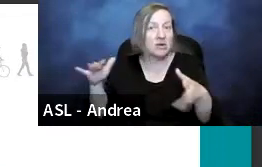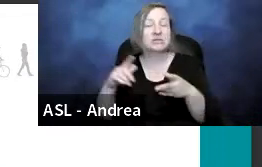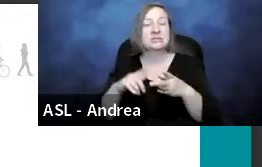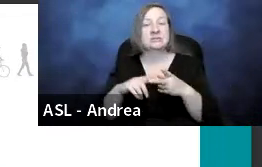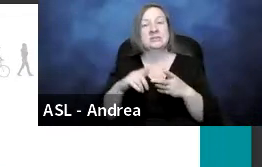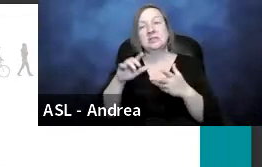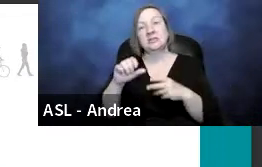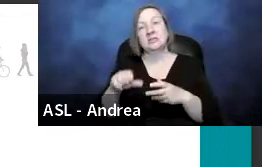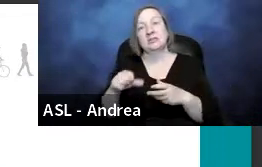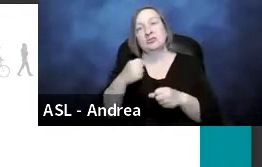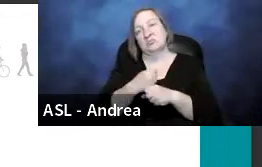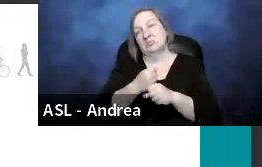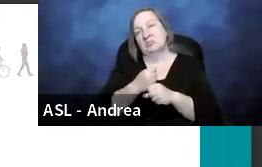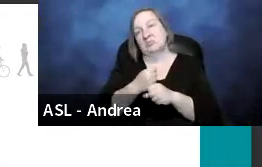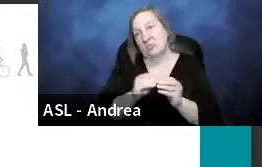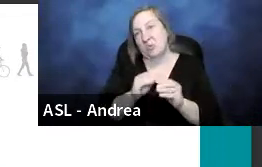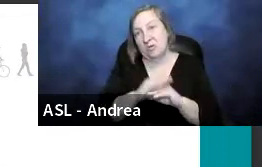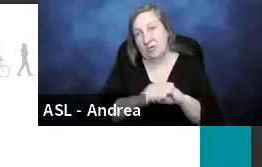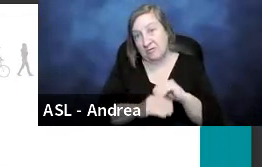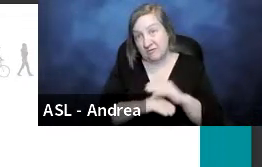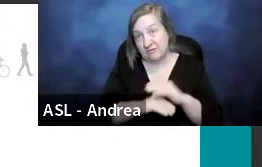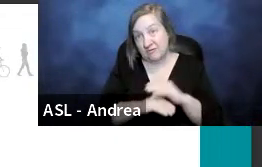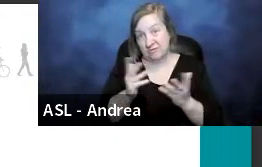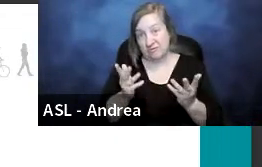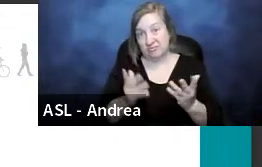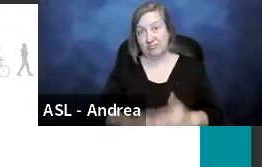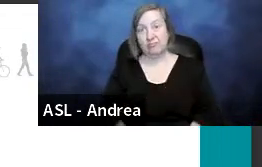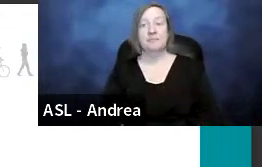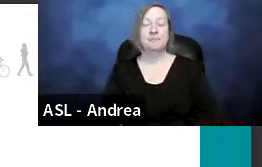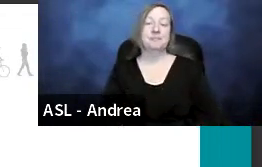could make you more comfortable.